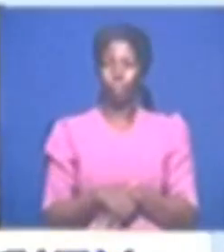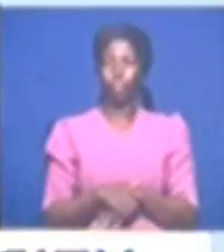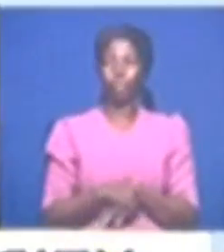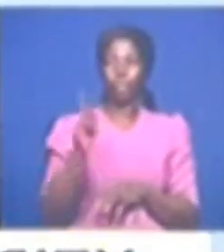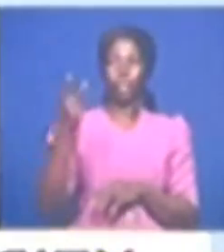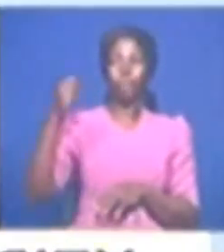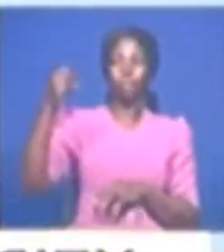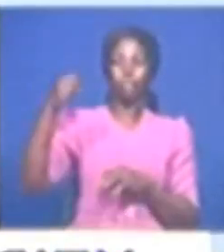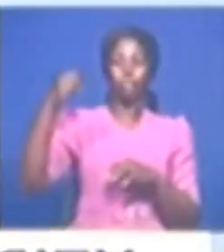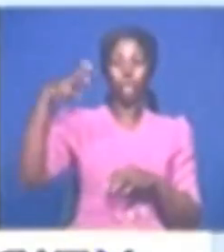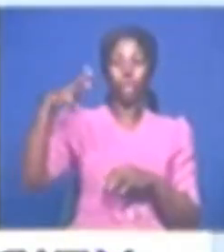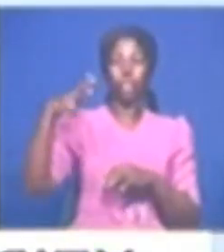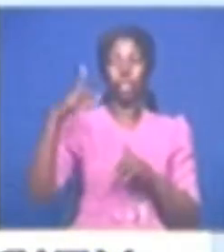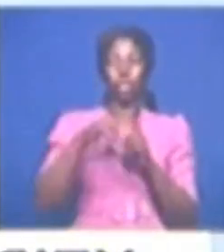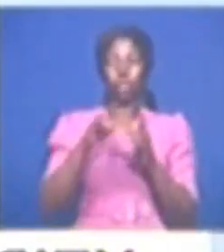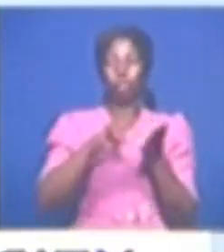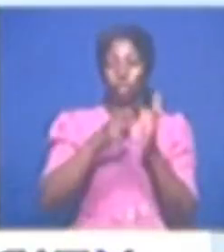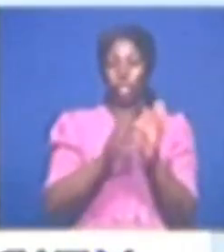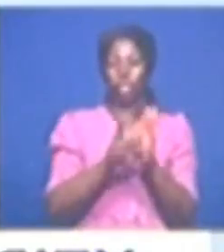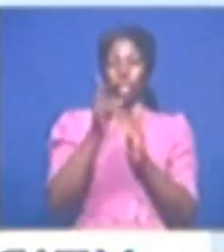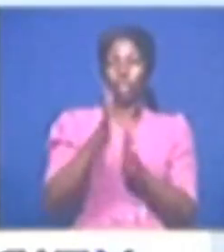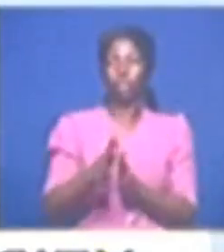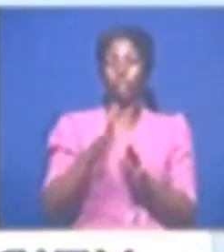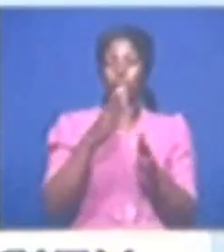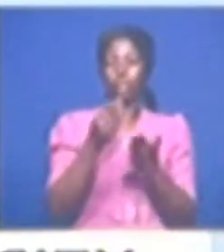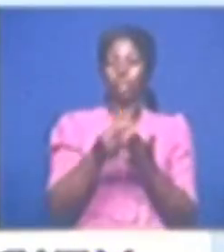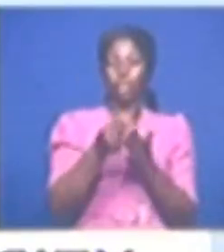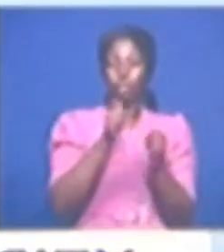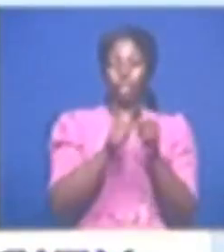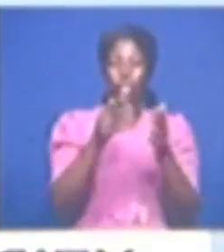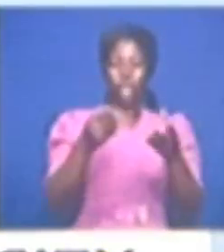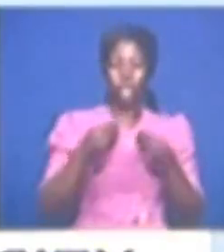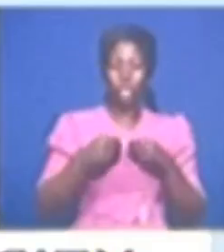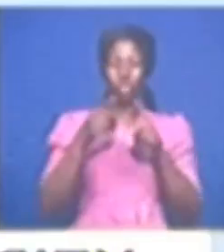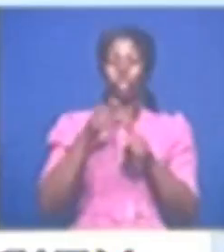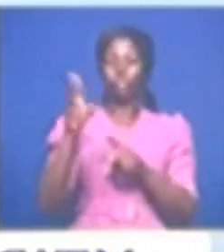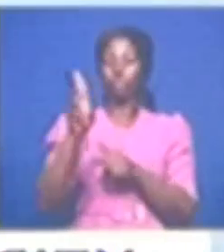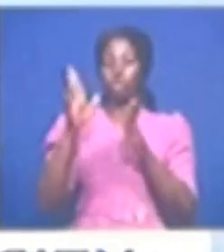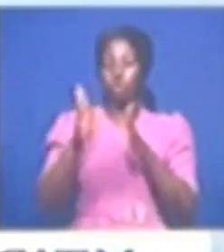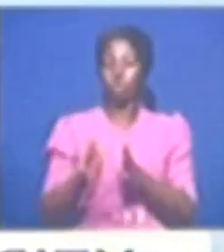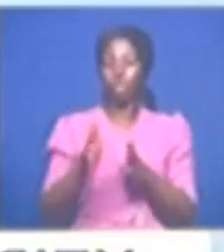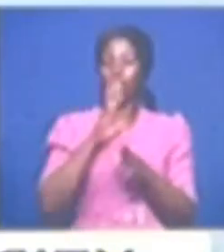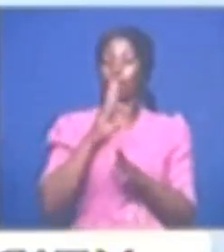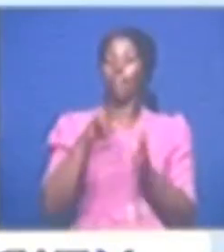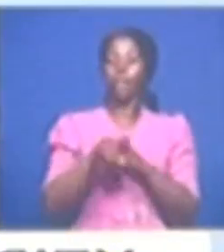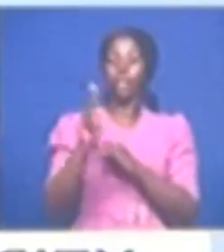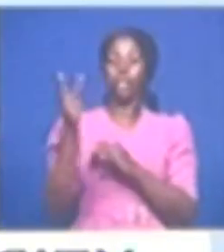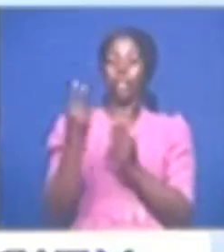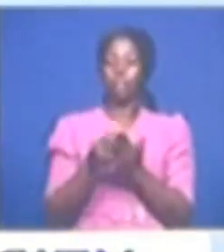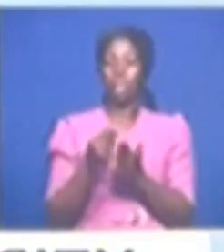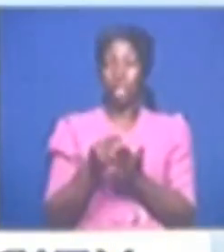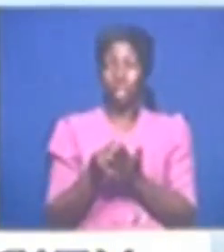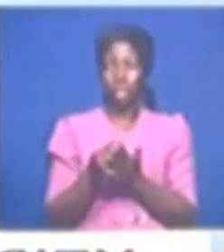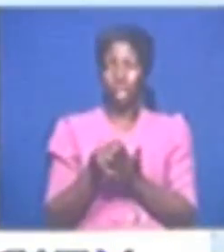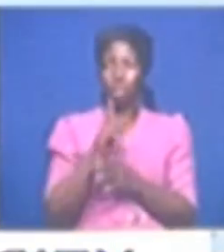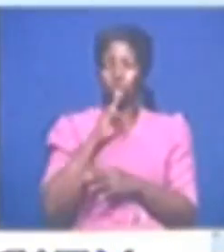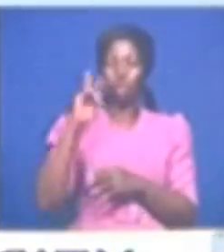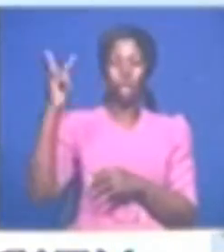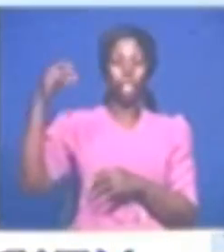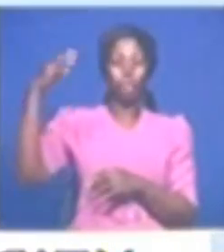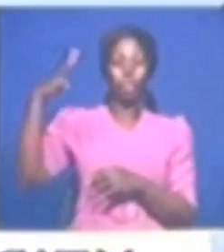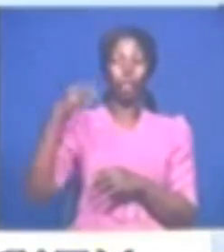dollars, yet the revenues that they receive from consumers are in Kenyan shillings. So Kenya Power bears